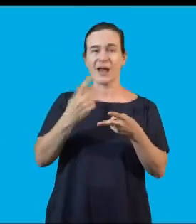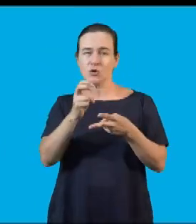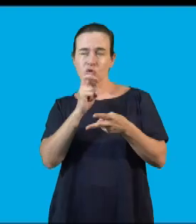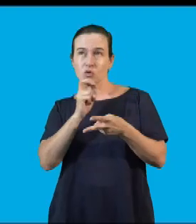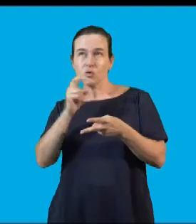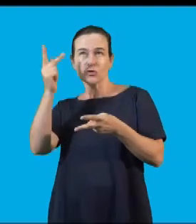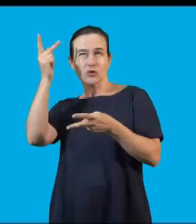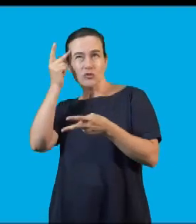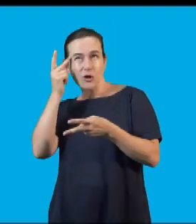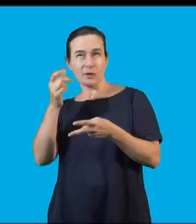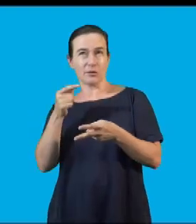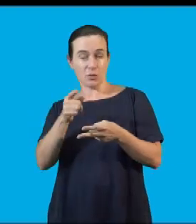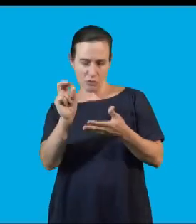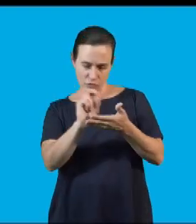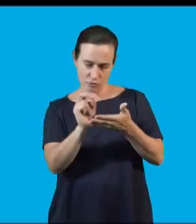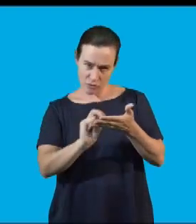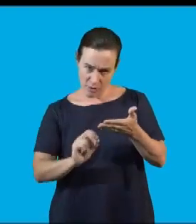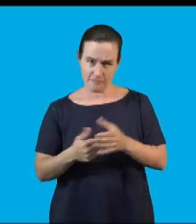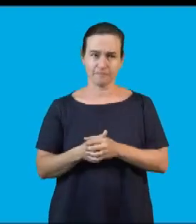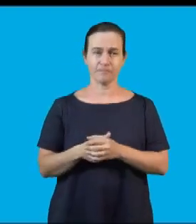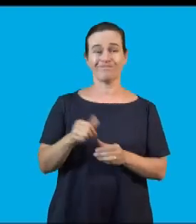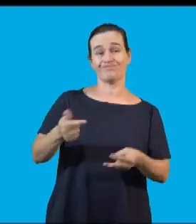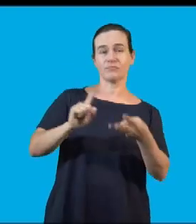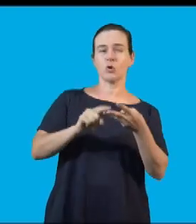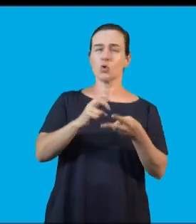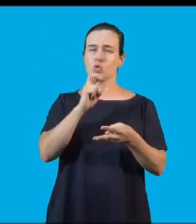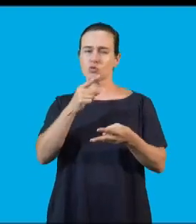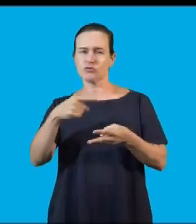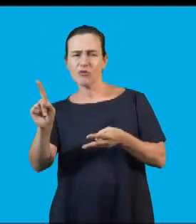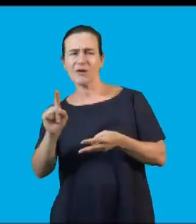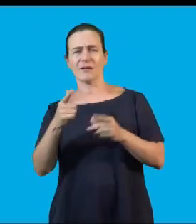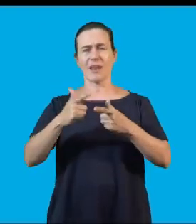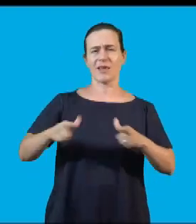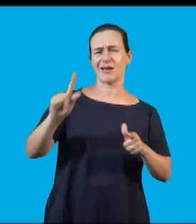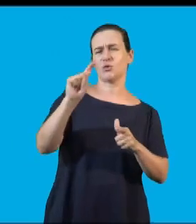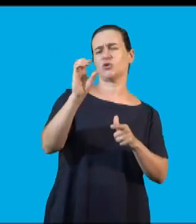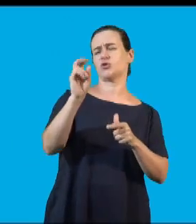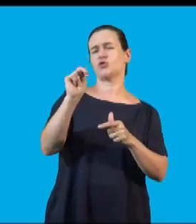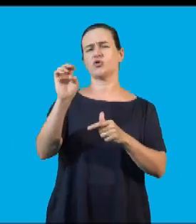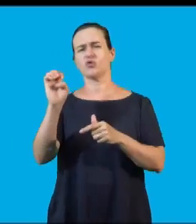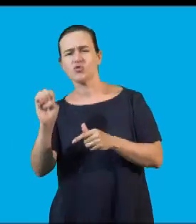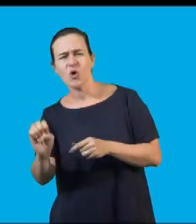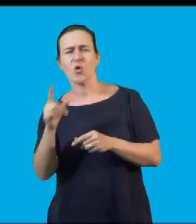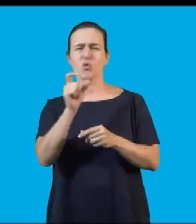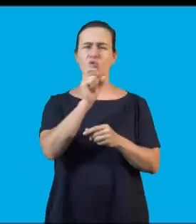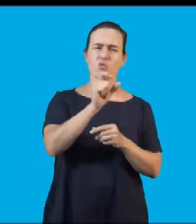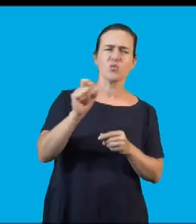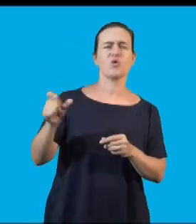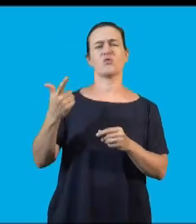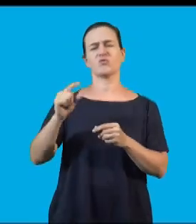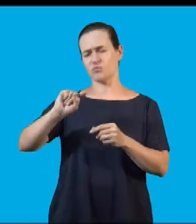knowledge and how to approach each text, and using the correct language, tone, register, grammar, and of